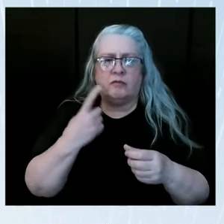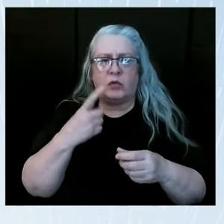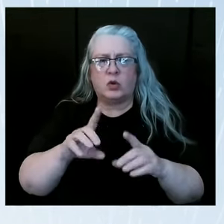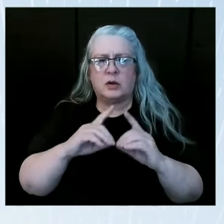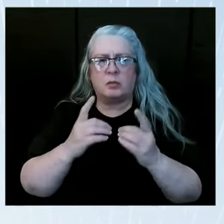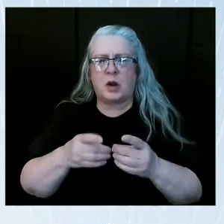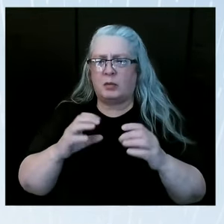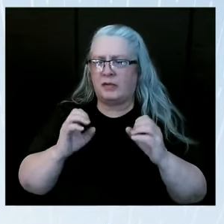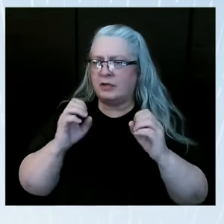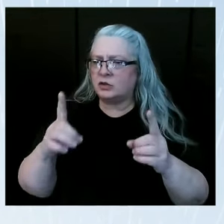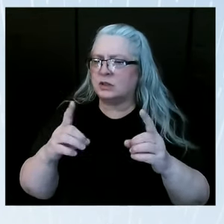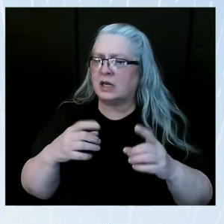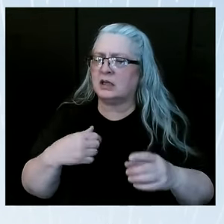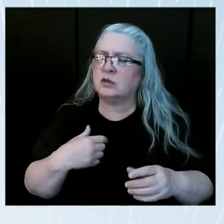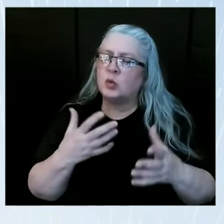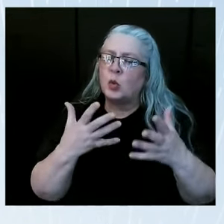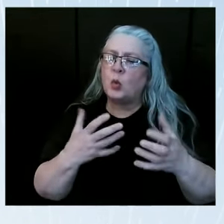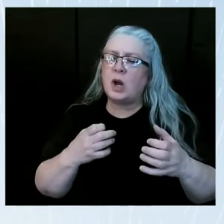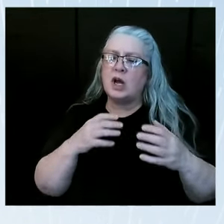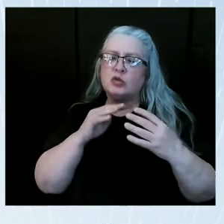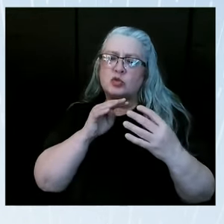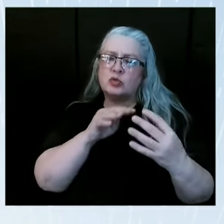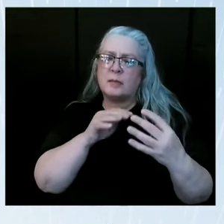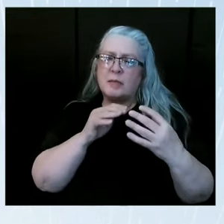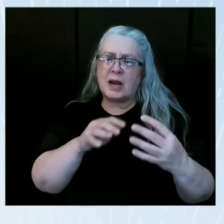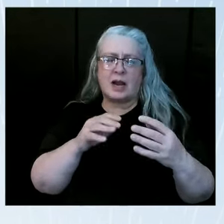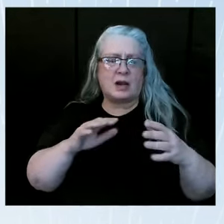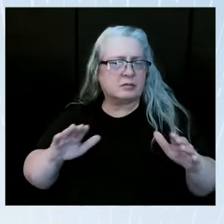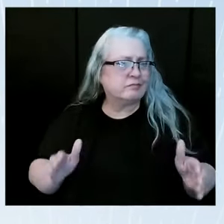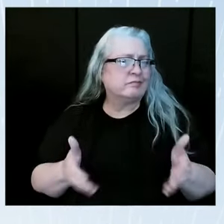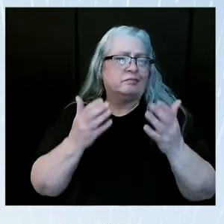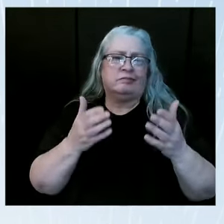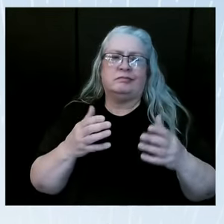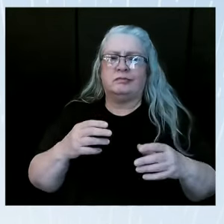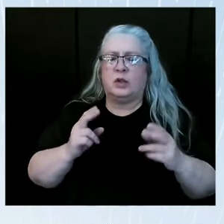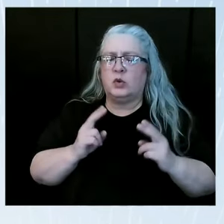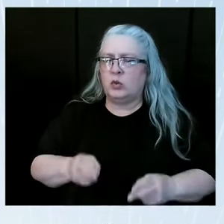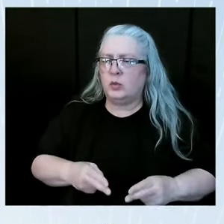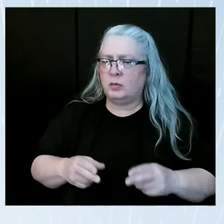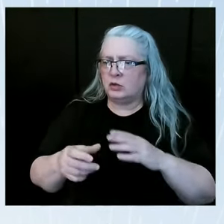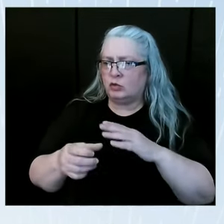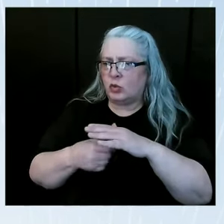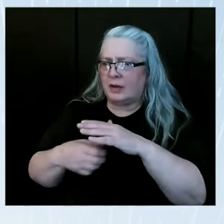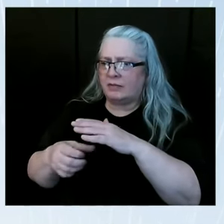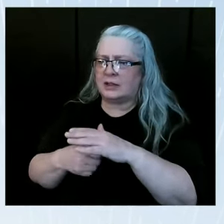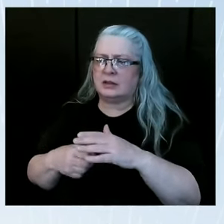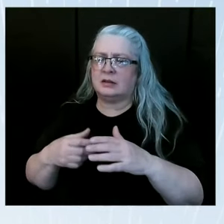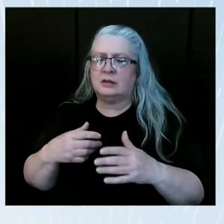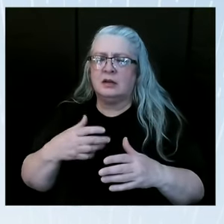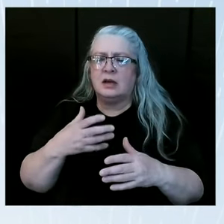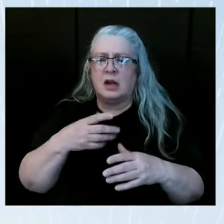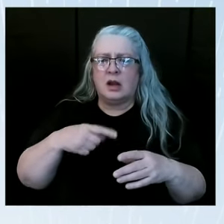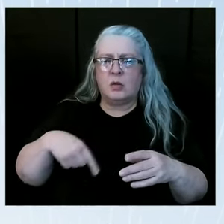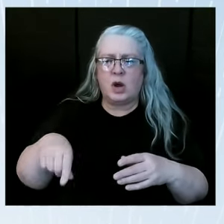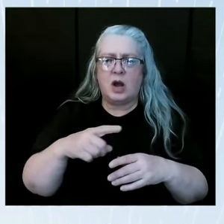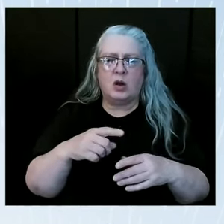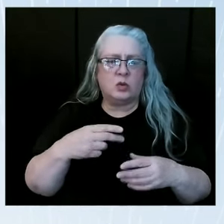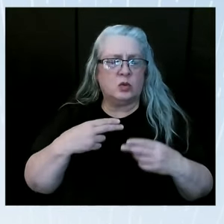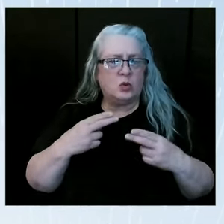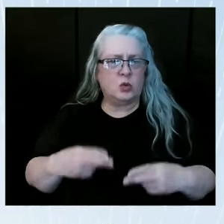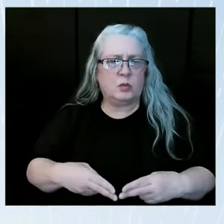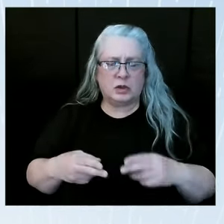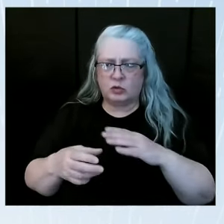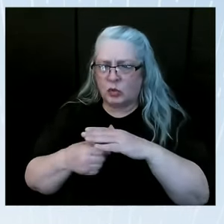raise awareness around human trafficking in our school communities, as well as offer all of the